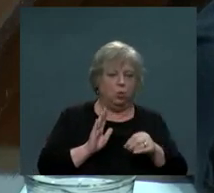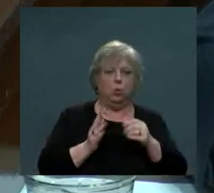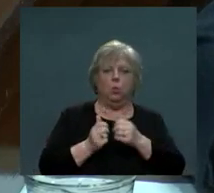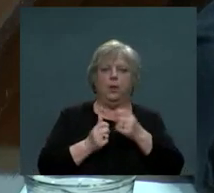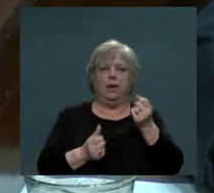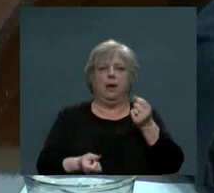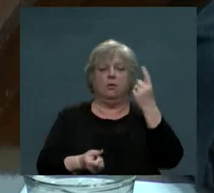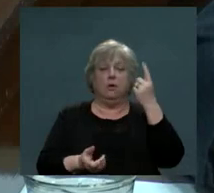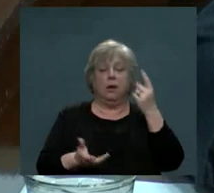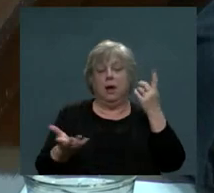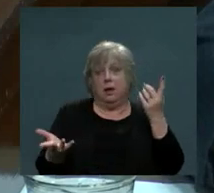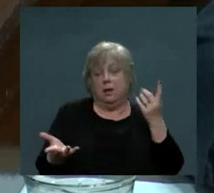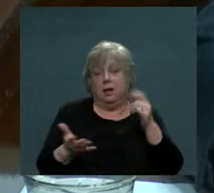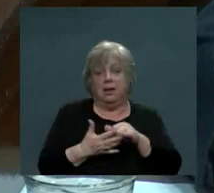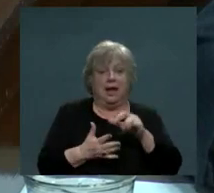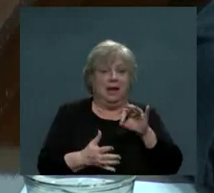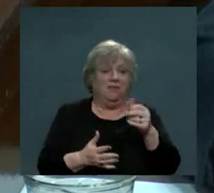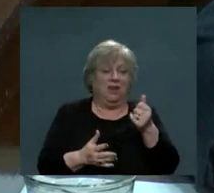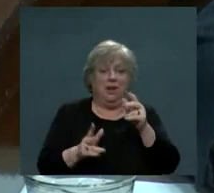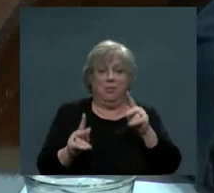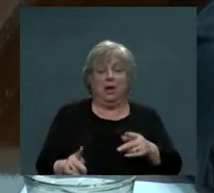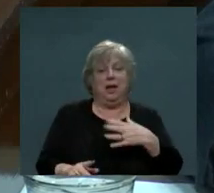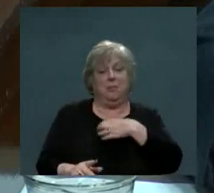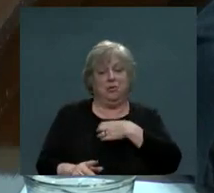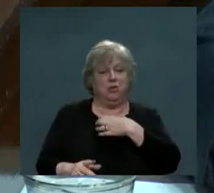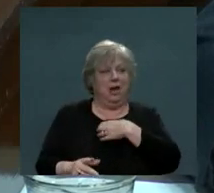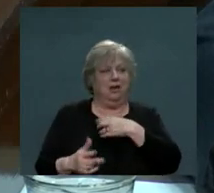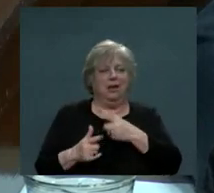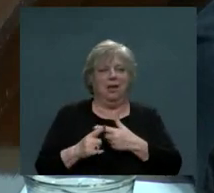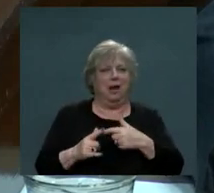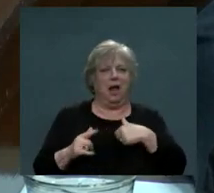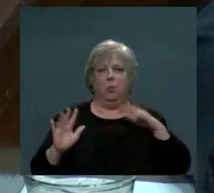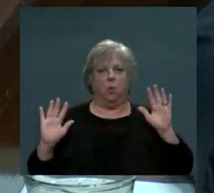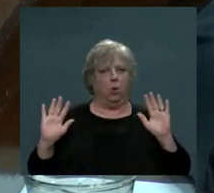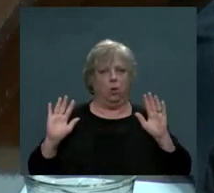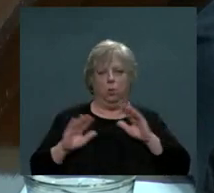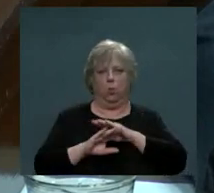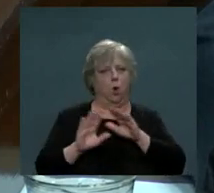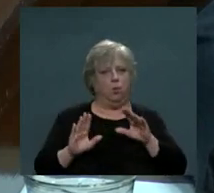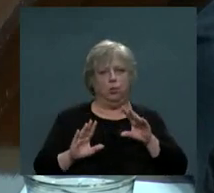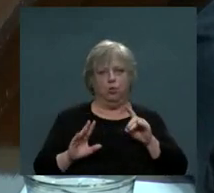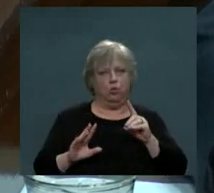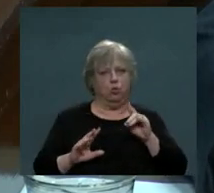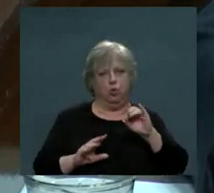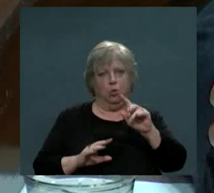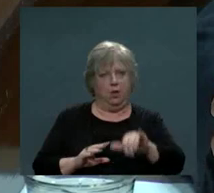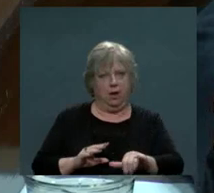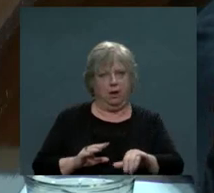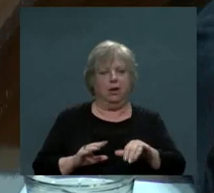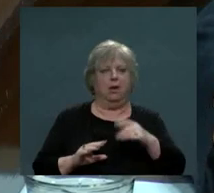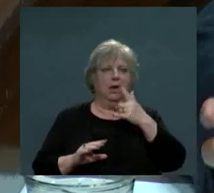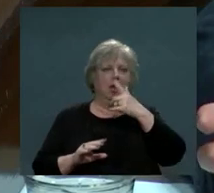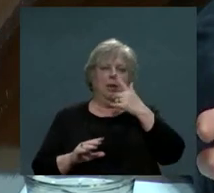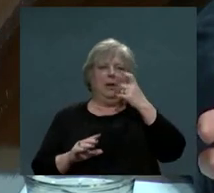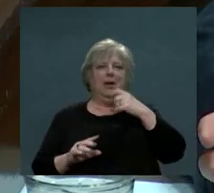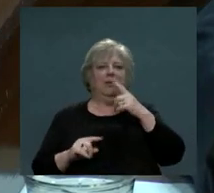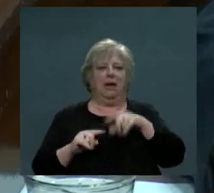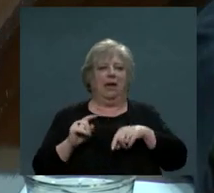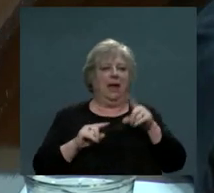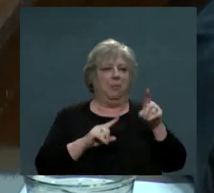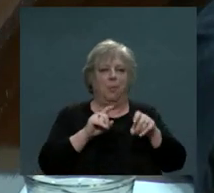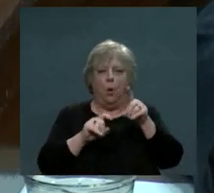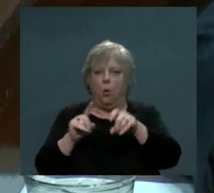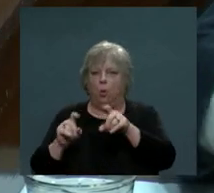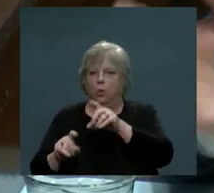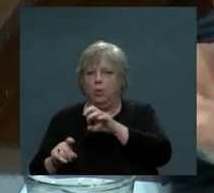the understanding that if anybody objects, then I'm not going to do it. It's because I can't poll a board. That would be a meeting,